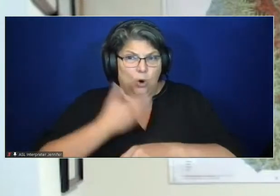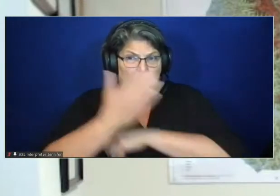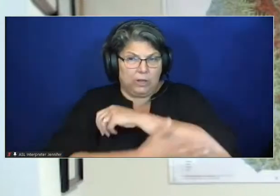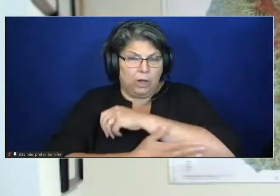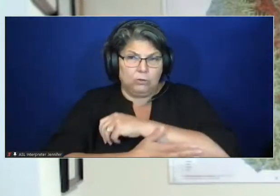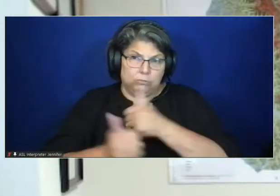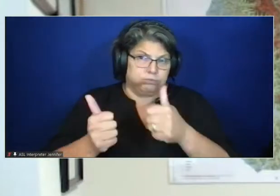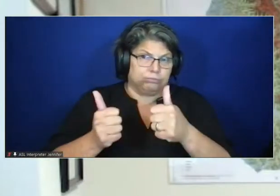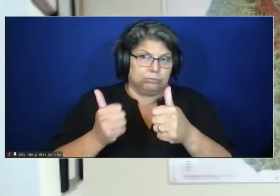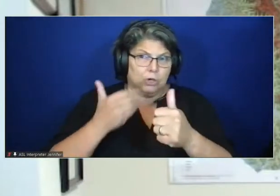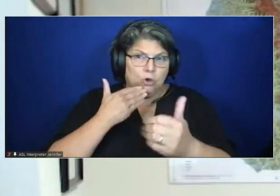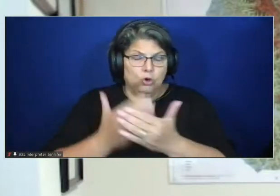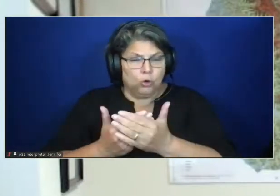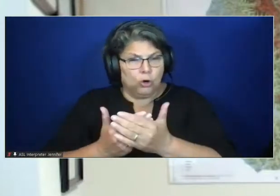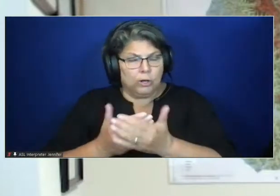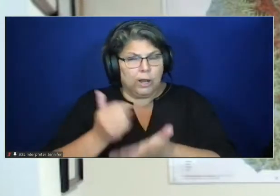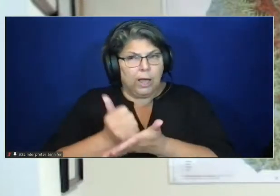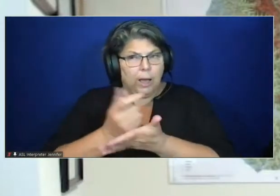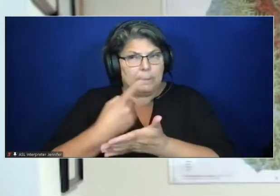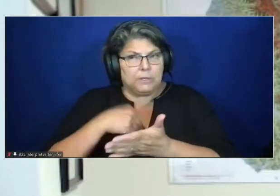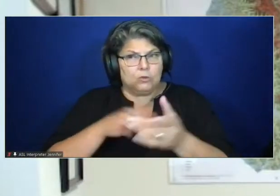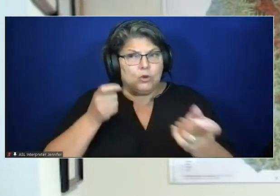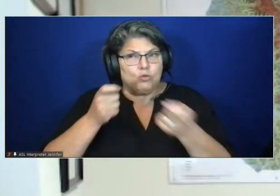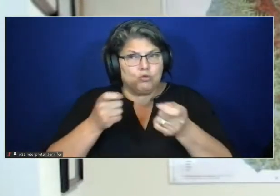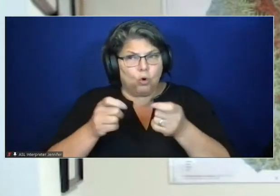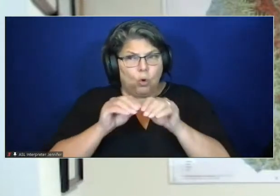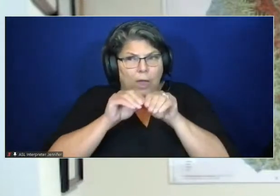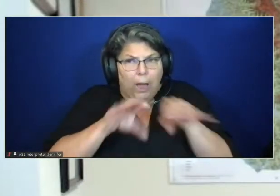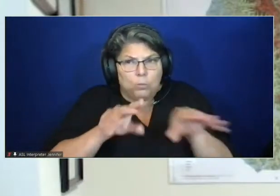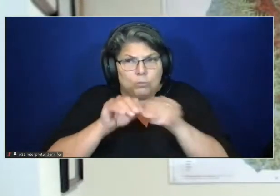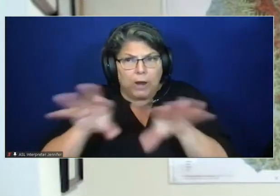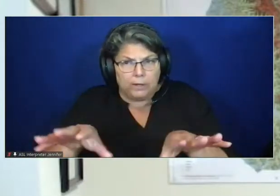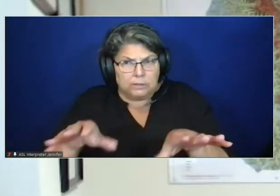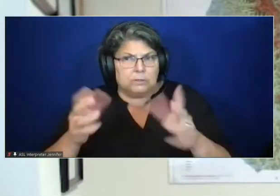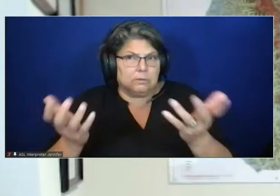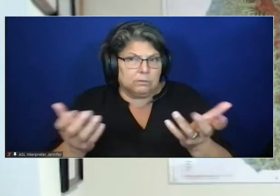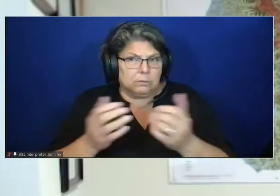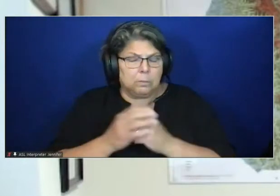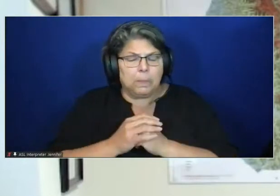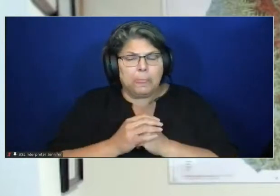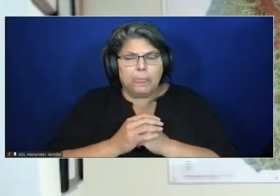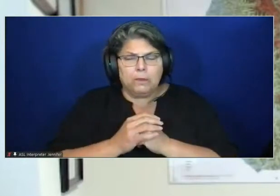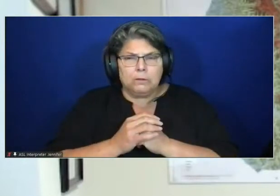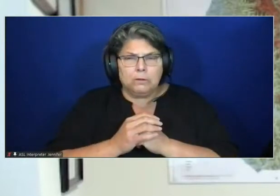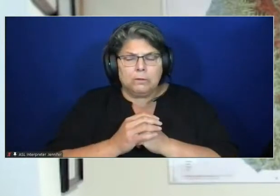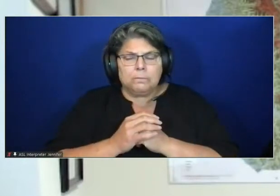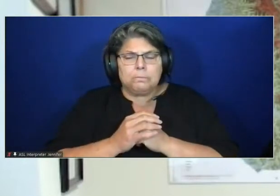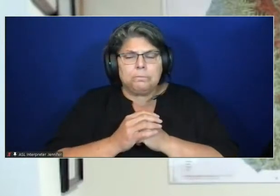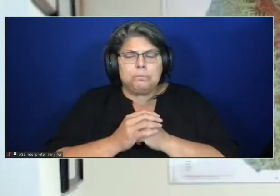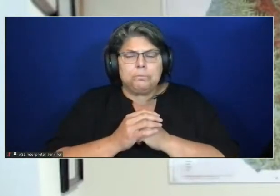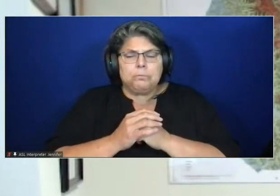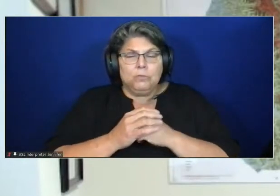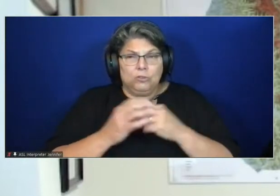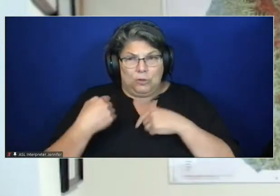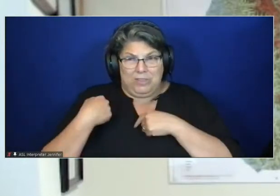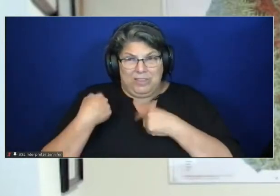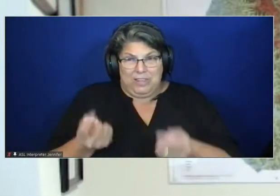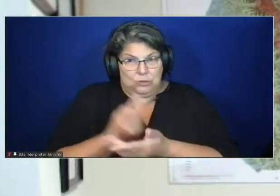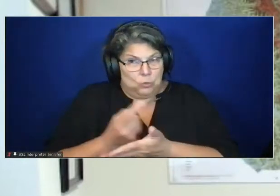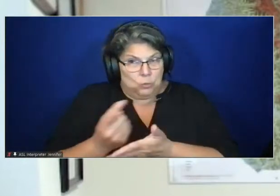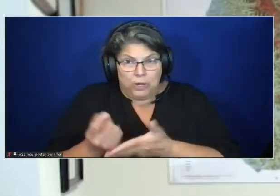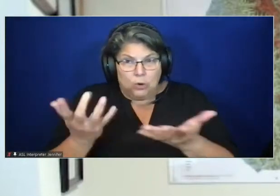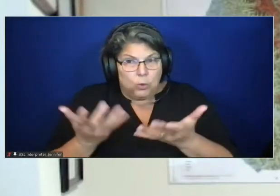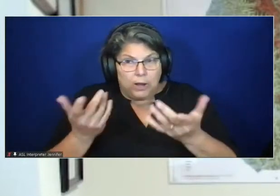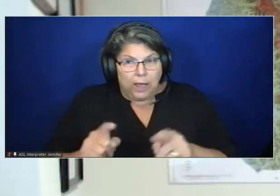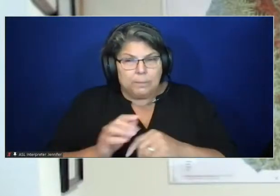us, control outbreaks before they happen. So what happened this week was a